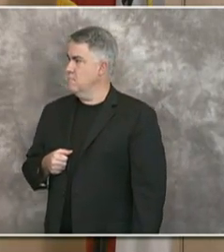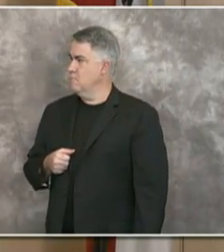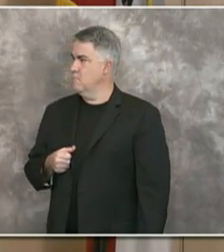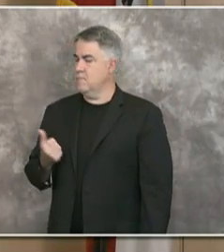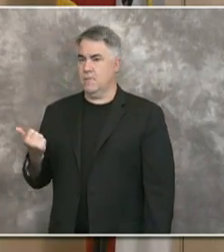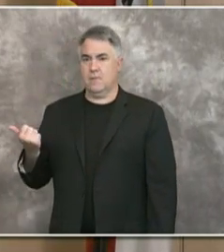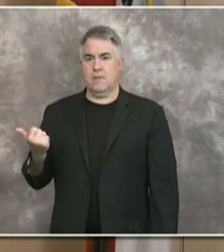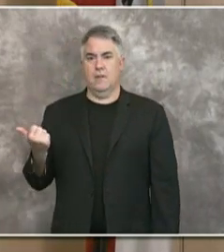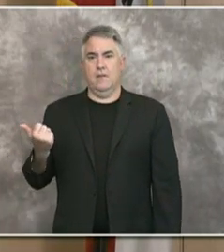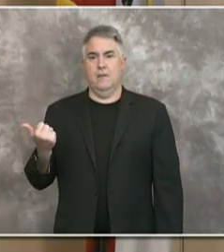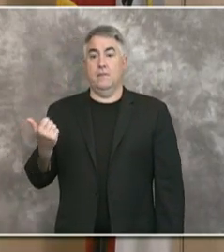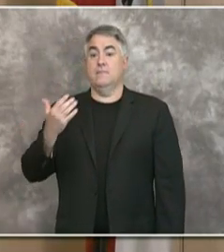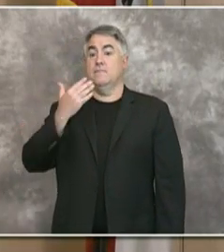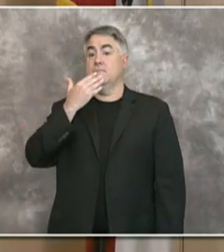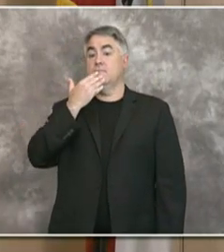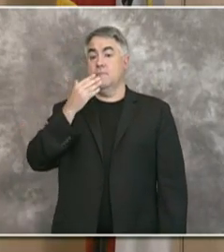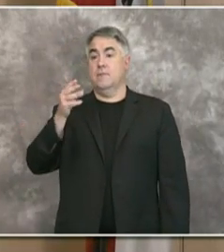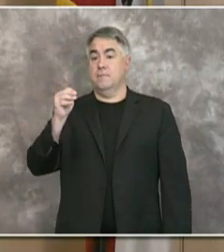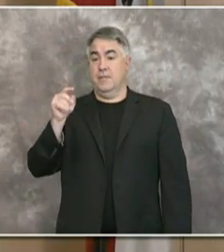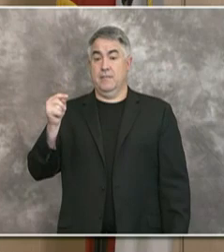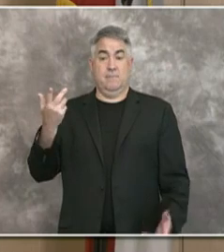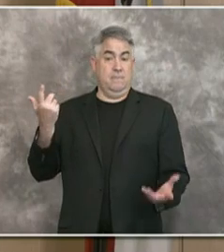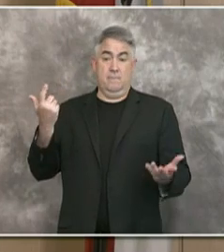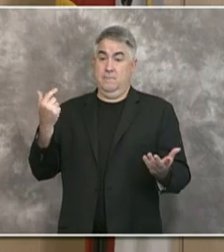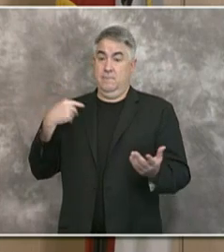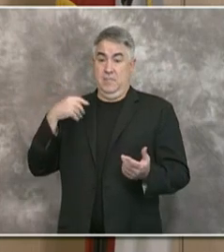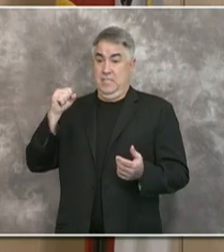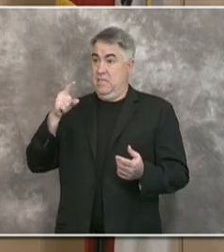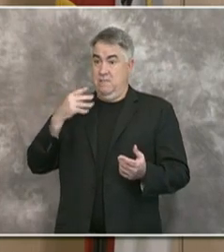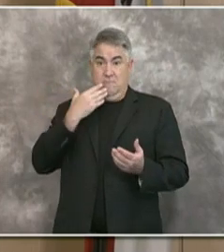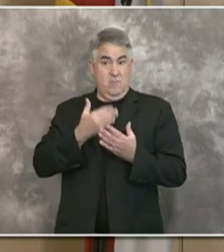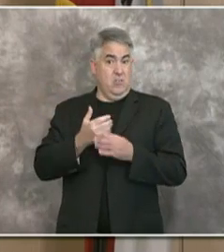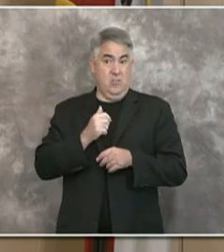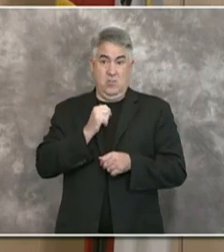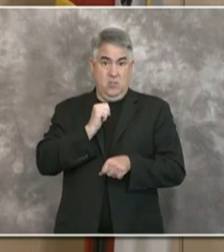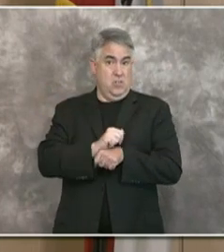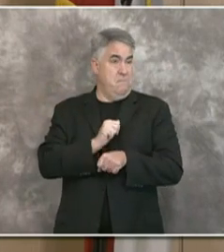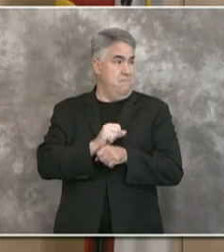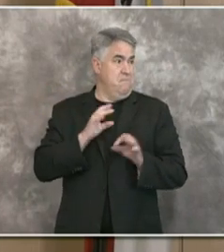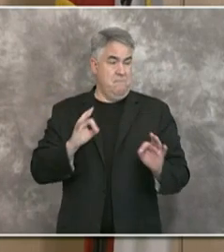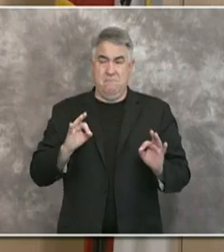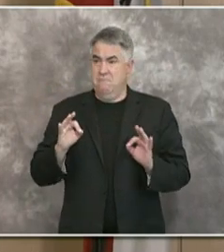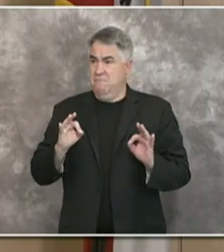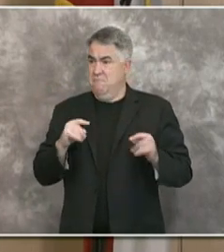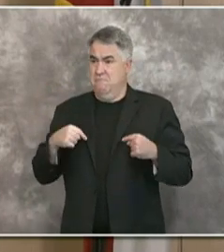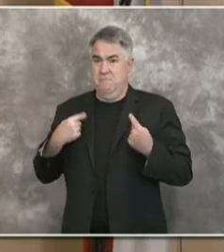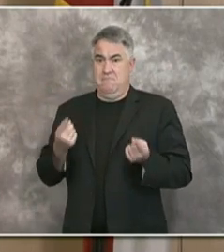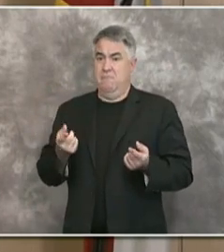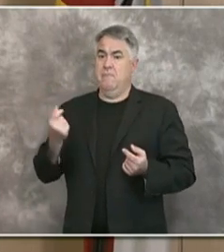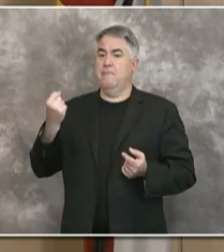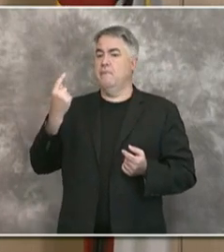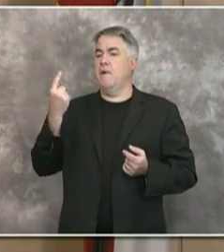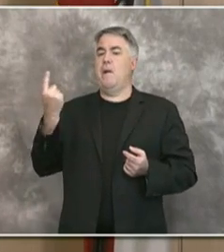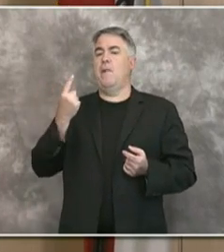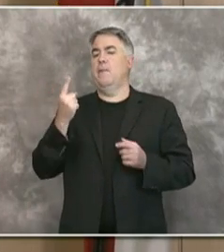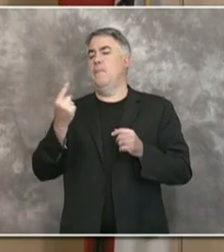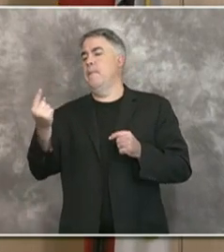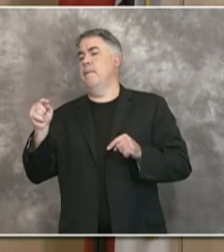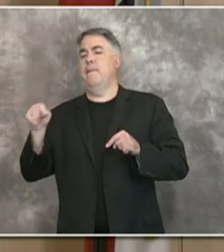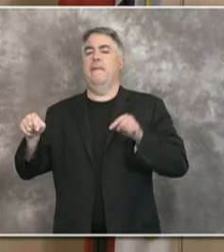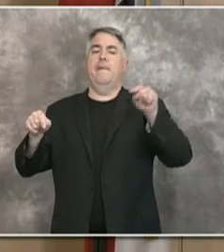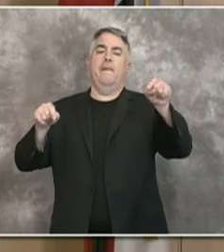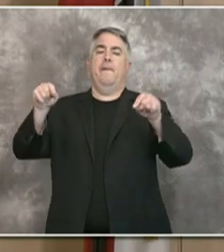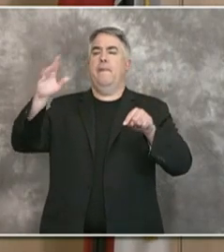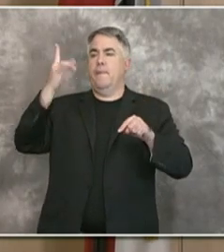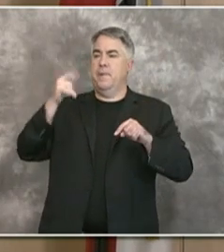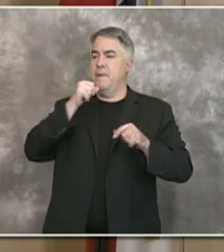Yeah, thank you, Matt. Look, I think by and large, San Diegans have done really good job. There's always going to be an isolated incident here or